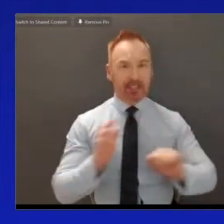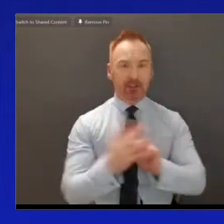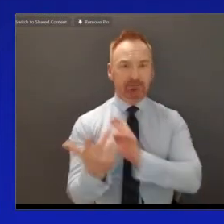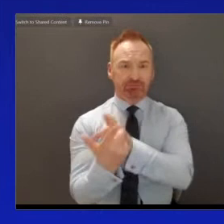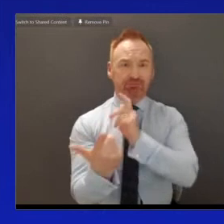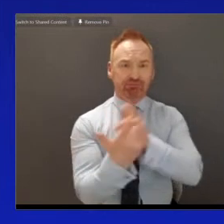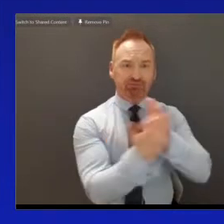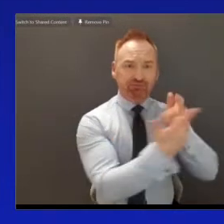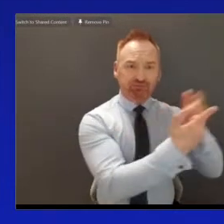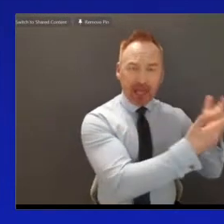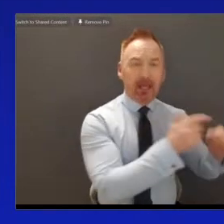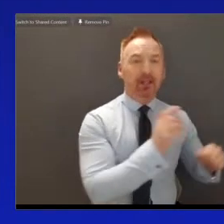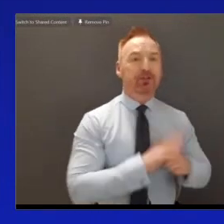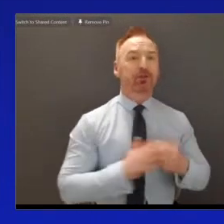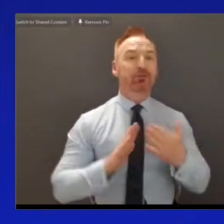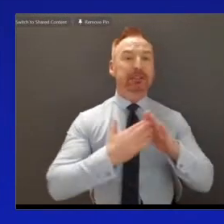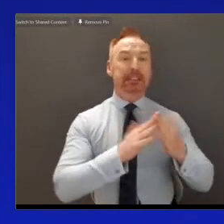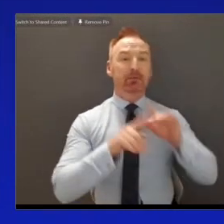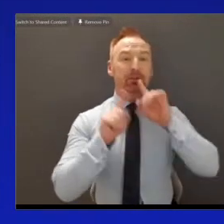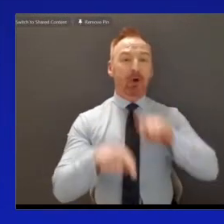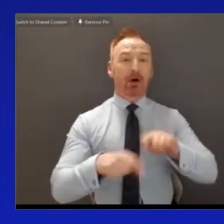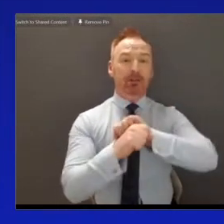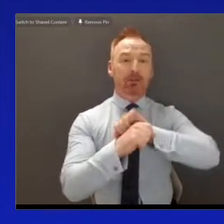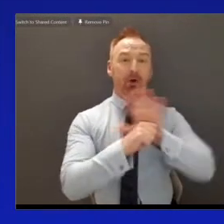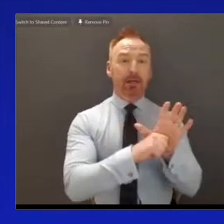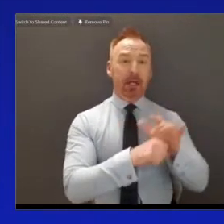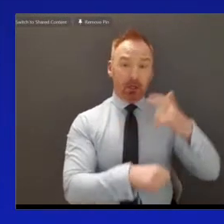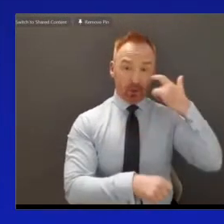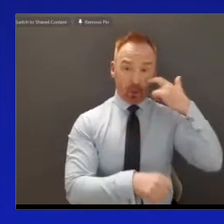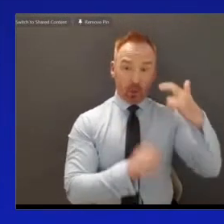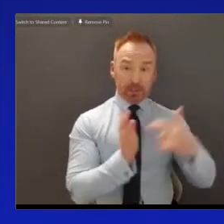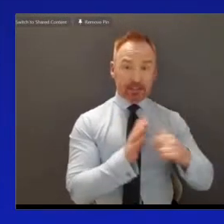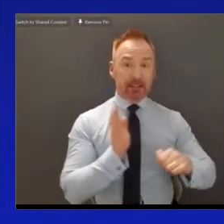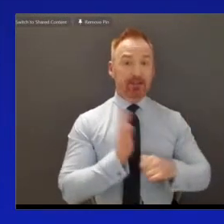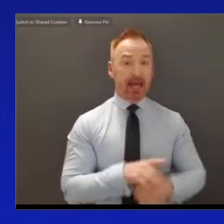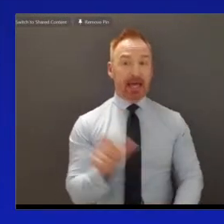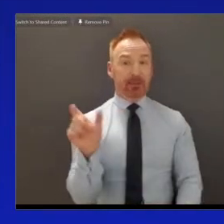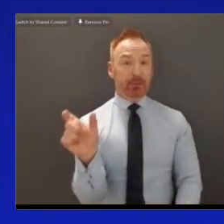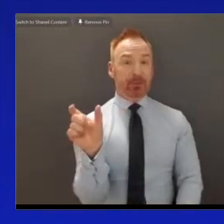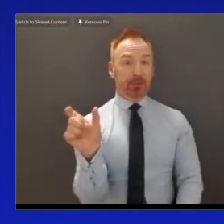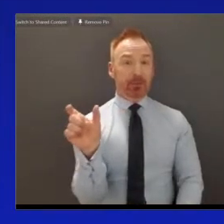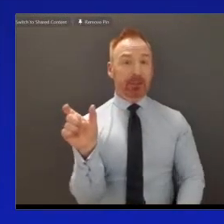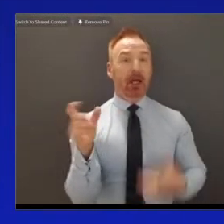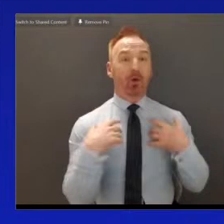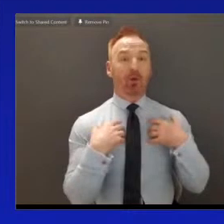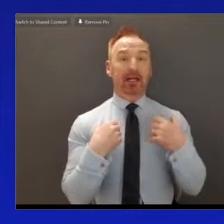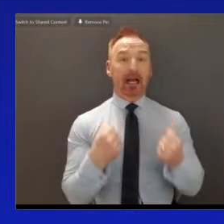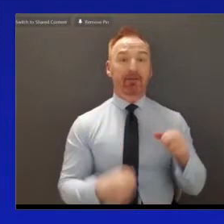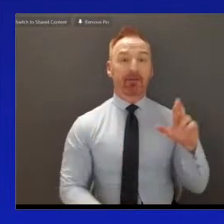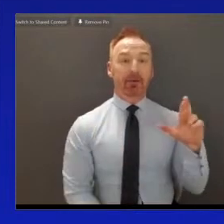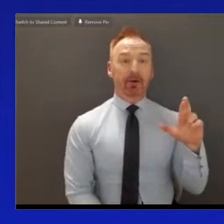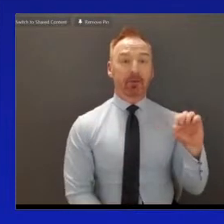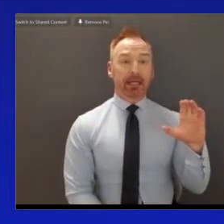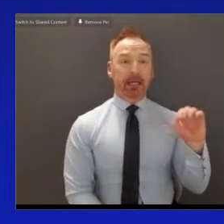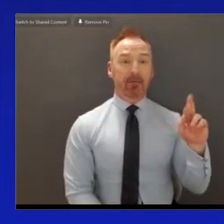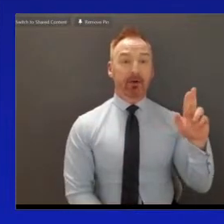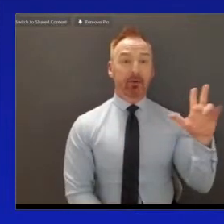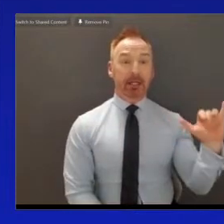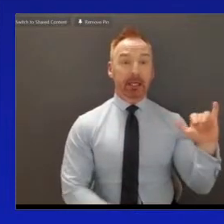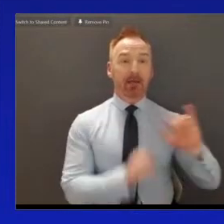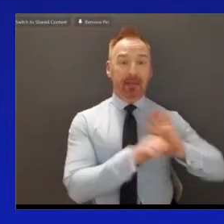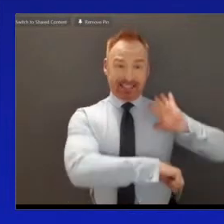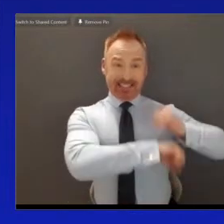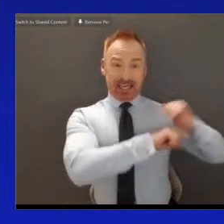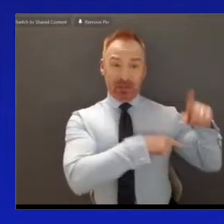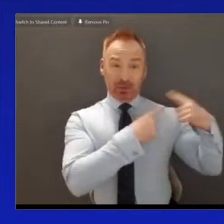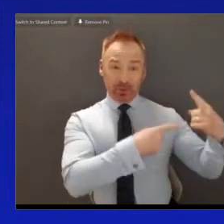COVID-19. As you can see as well in the recovery section, very important task force that were set up early on continue to be operational,